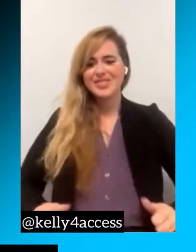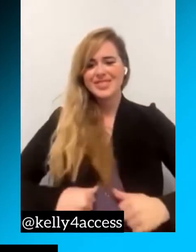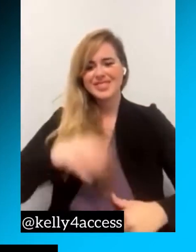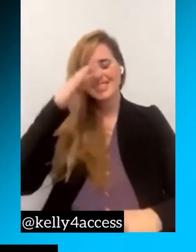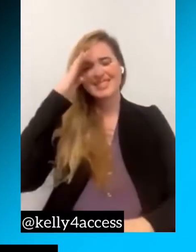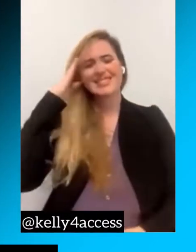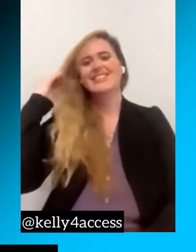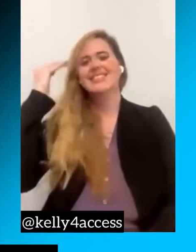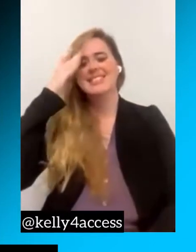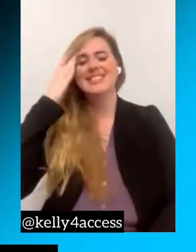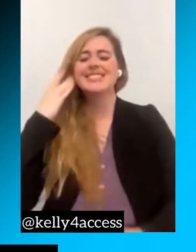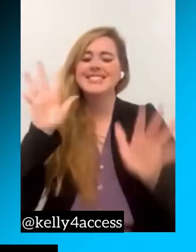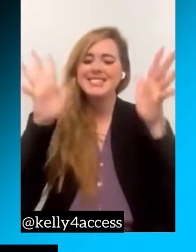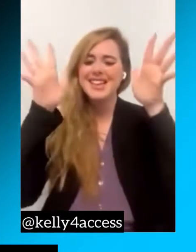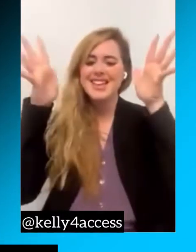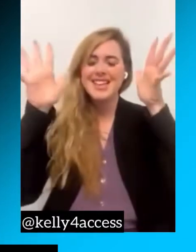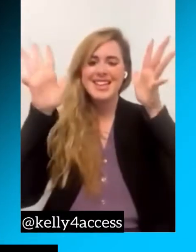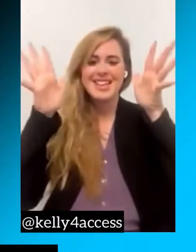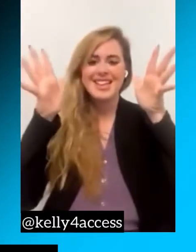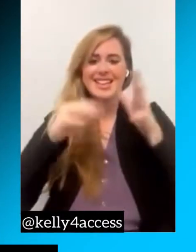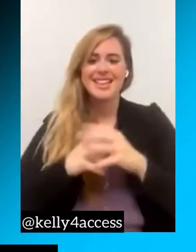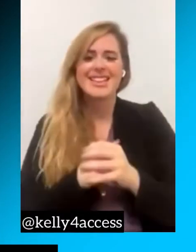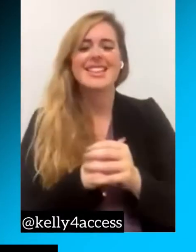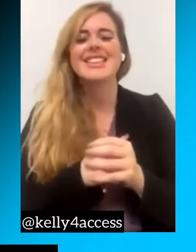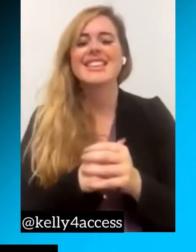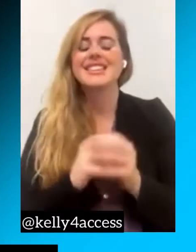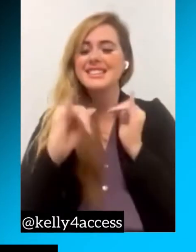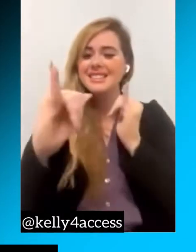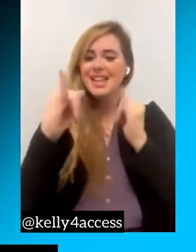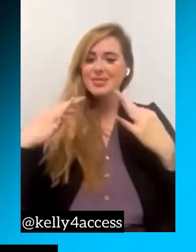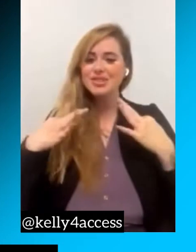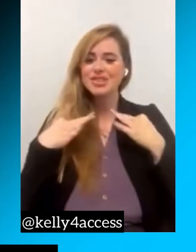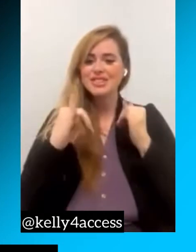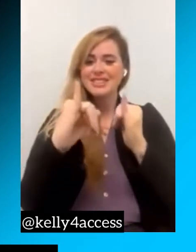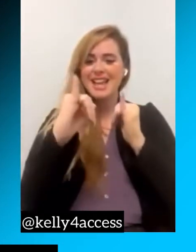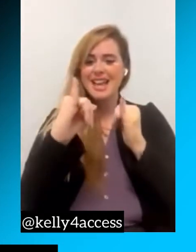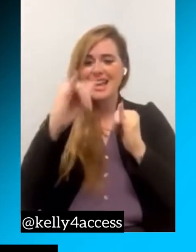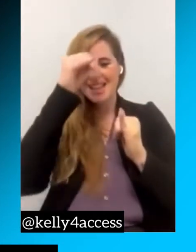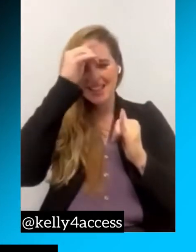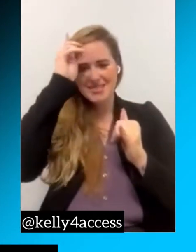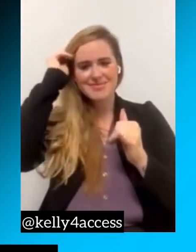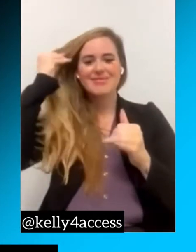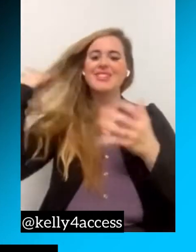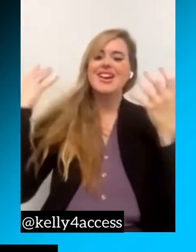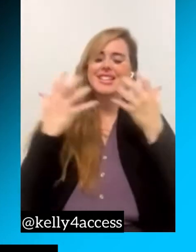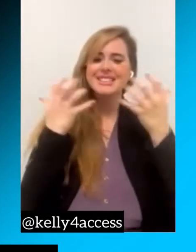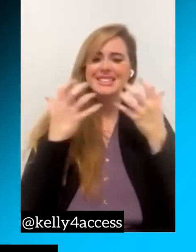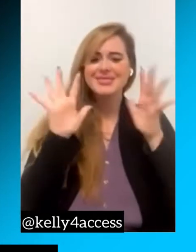Oh, great. Yay. I also wear my shirt. Awesome.